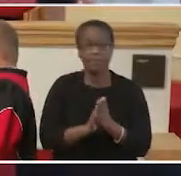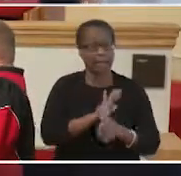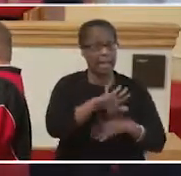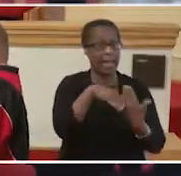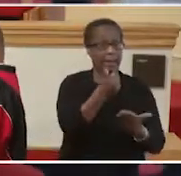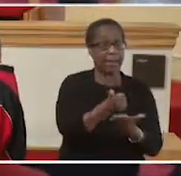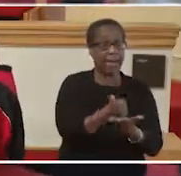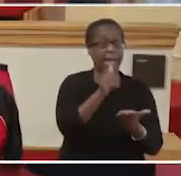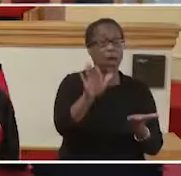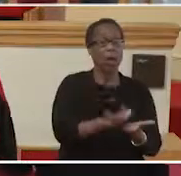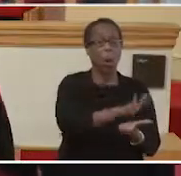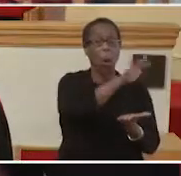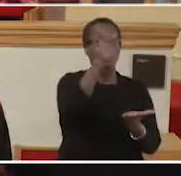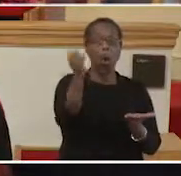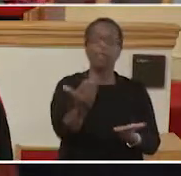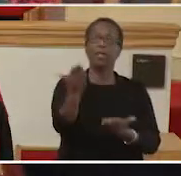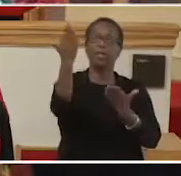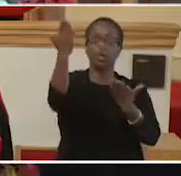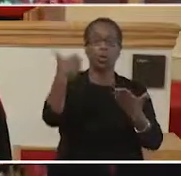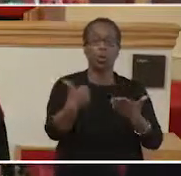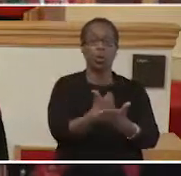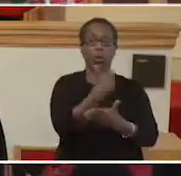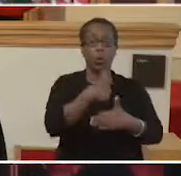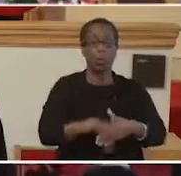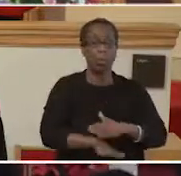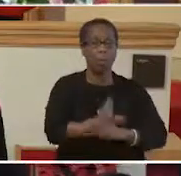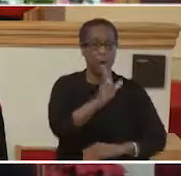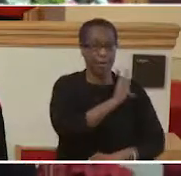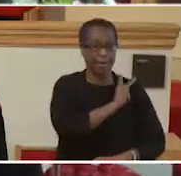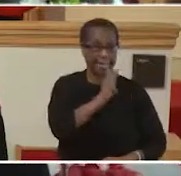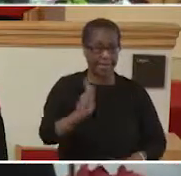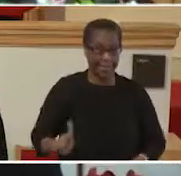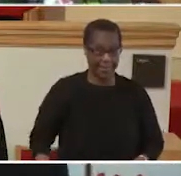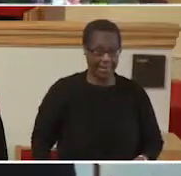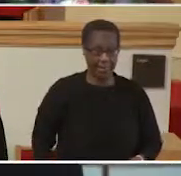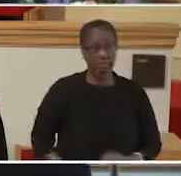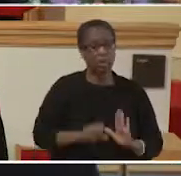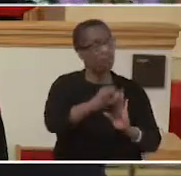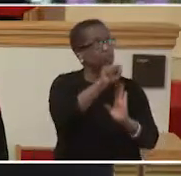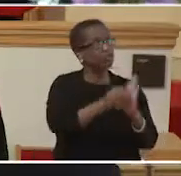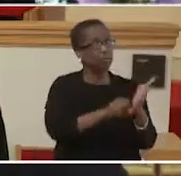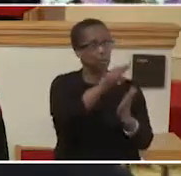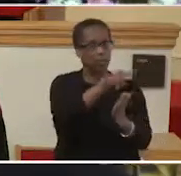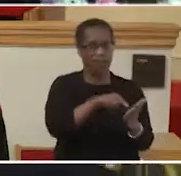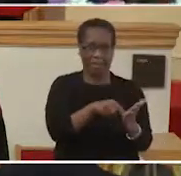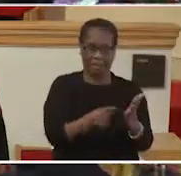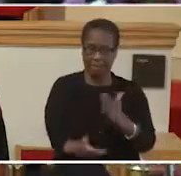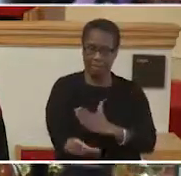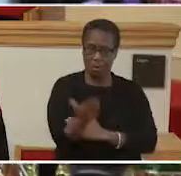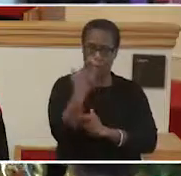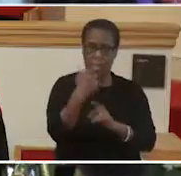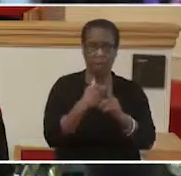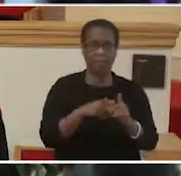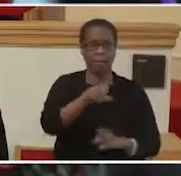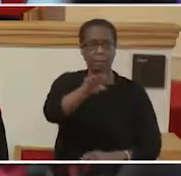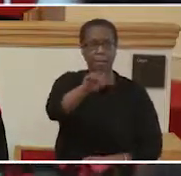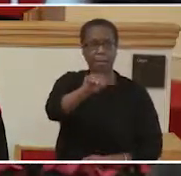Amen. Glory to the newborn King. Our scripture reading this morning will be from the book of